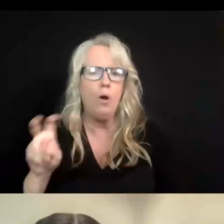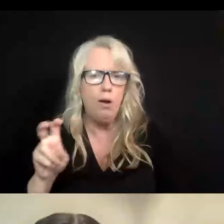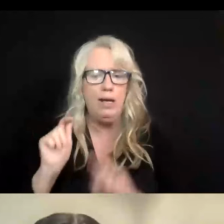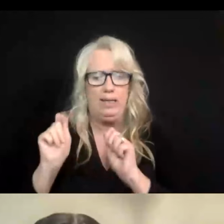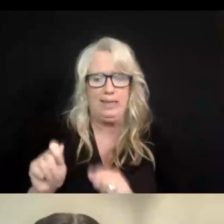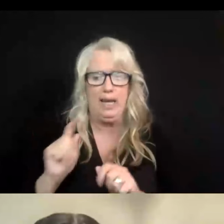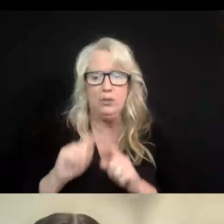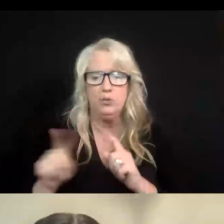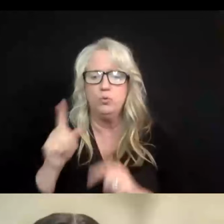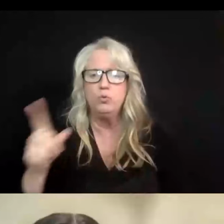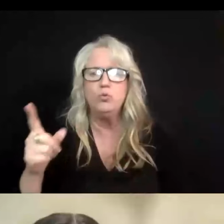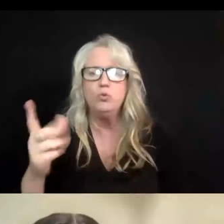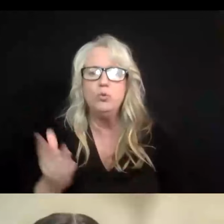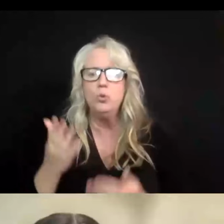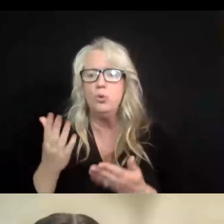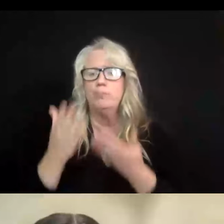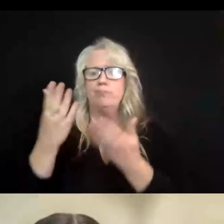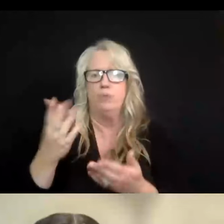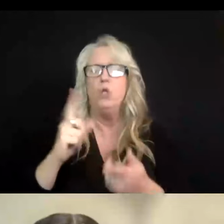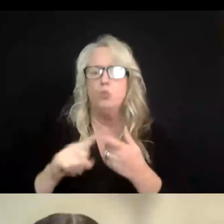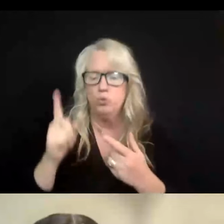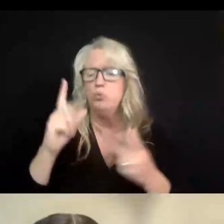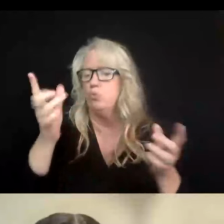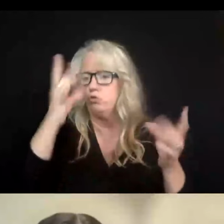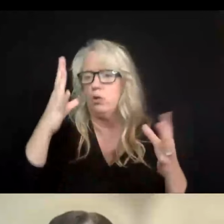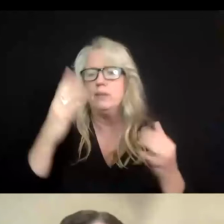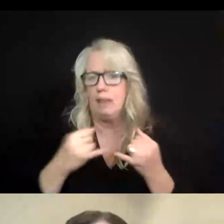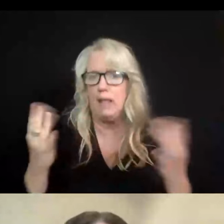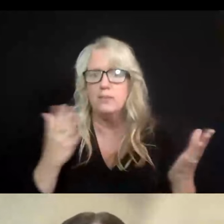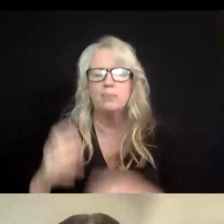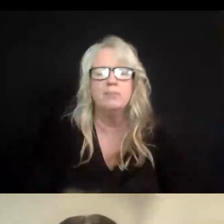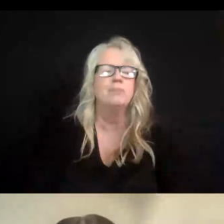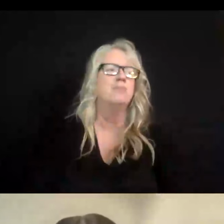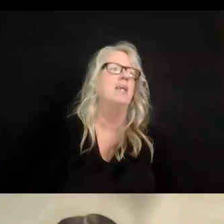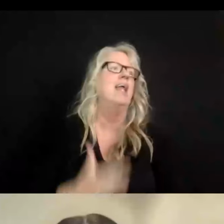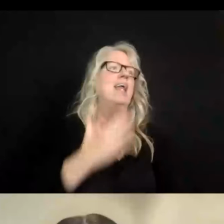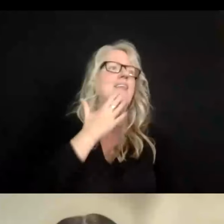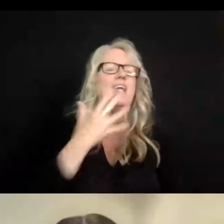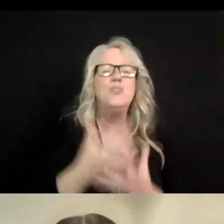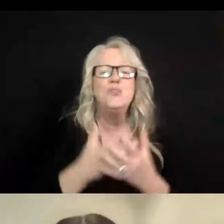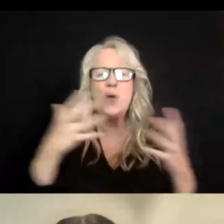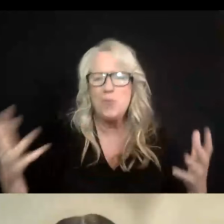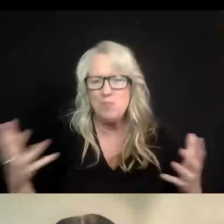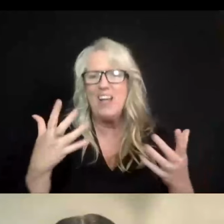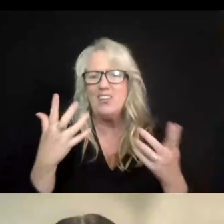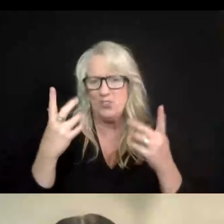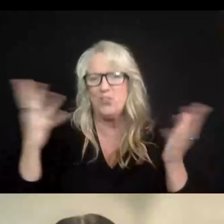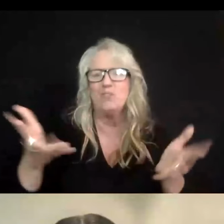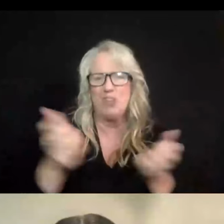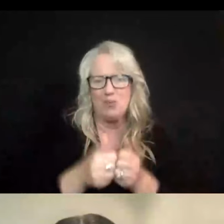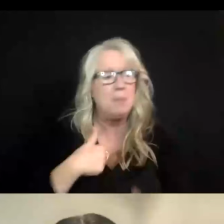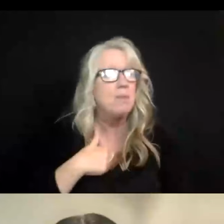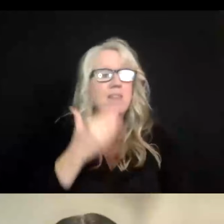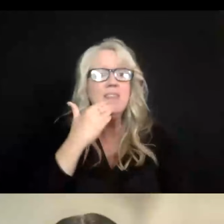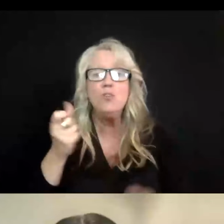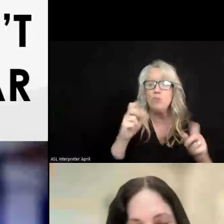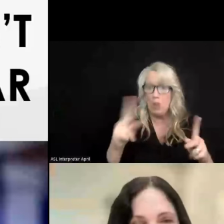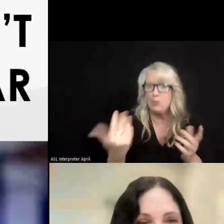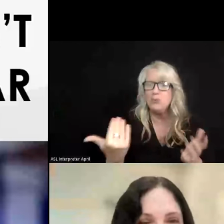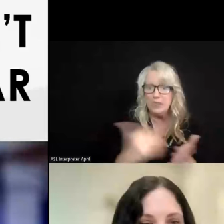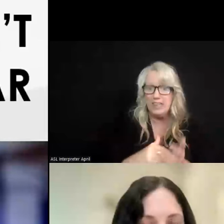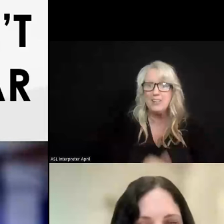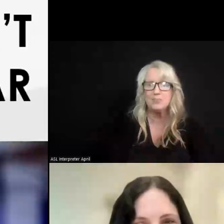a warm handoff to crisis line services? Thank you so much for spending this time with me. Absolutely. Thank you for this opportunity again.